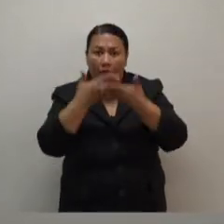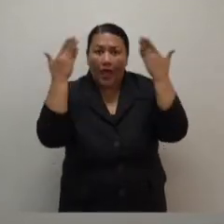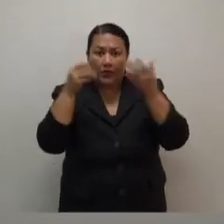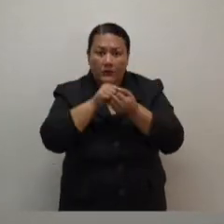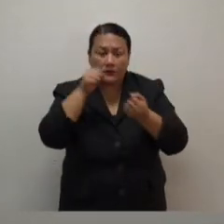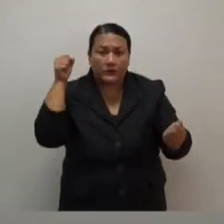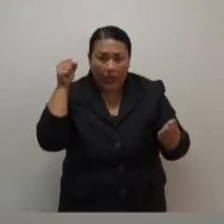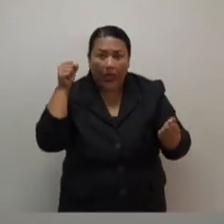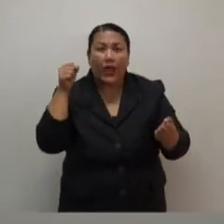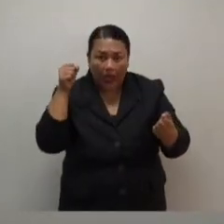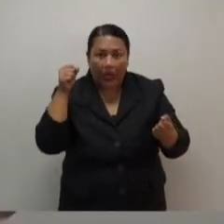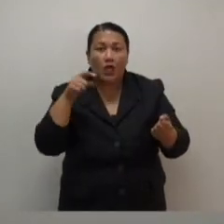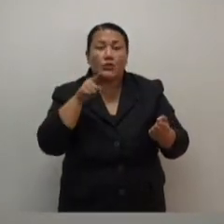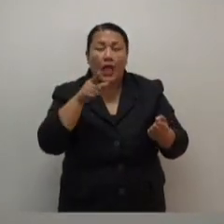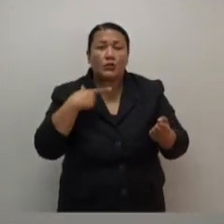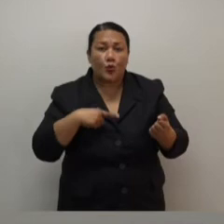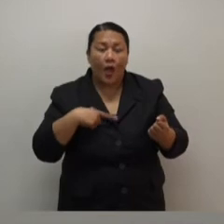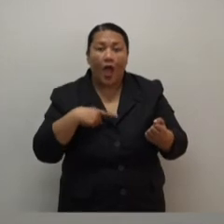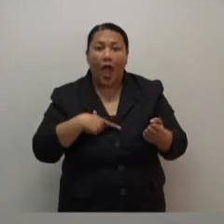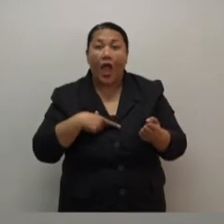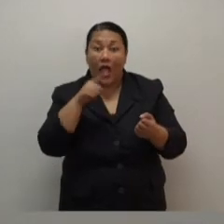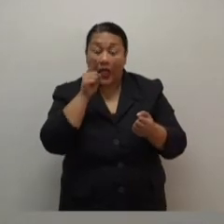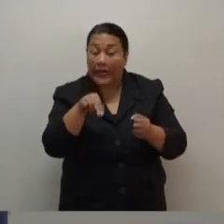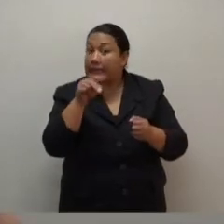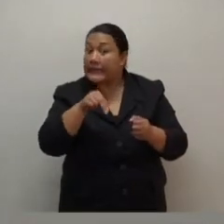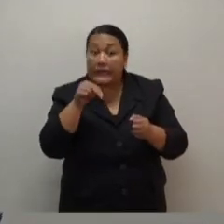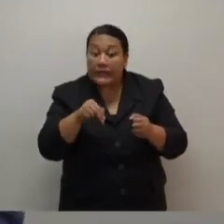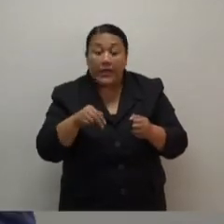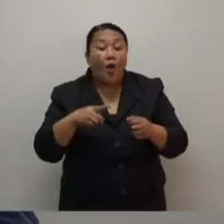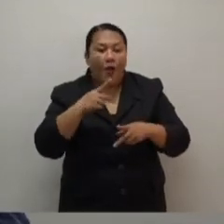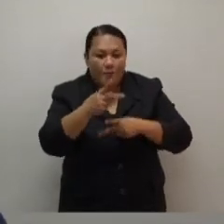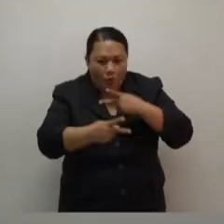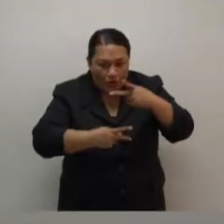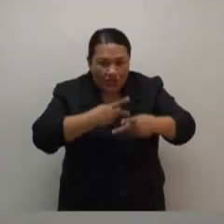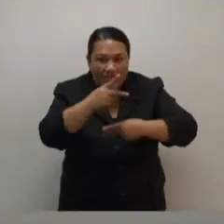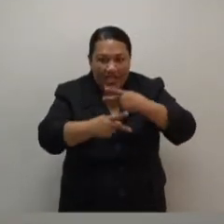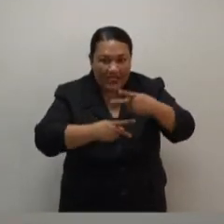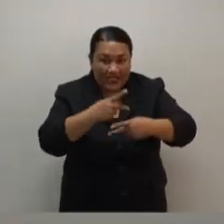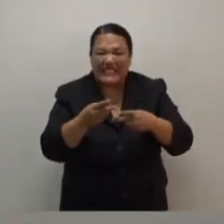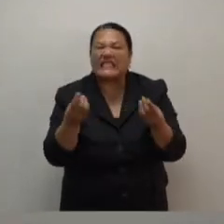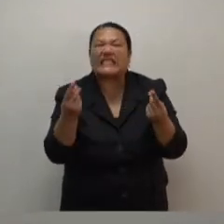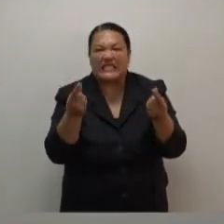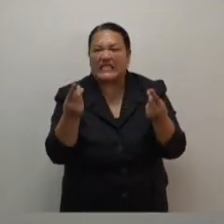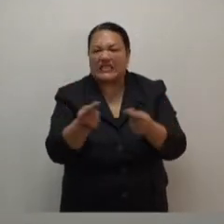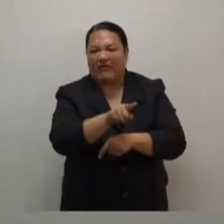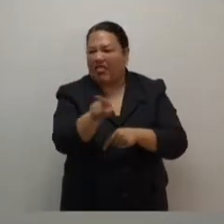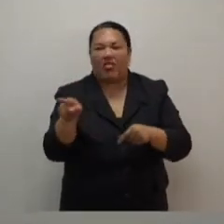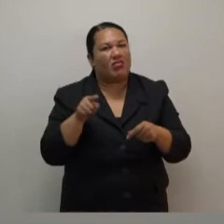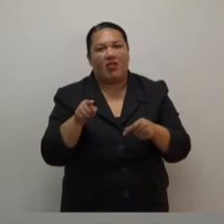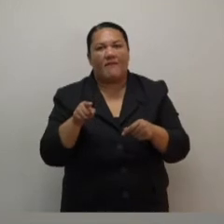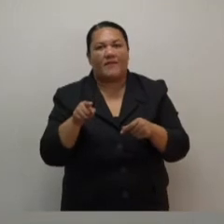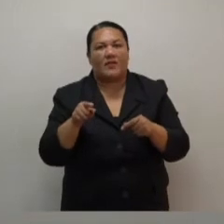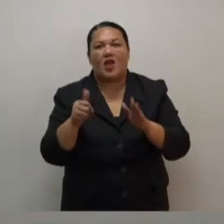BDM where they go through a particular verification process, and they can also facilitate for you to get a birth certificate, a new